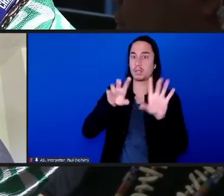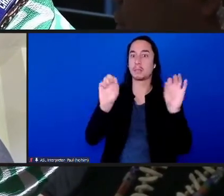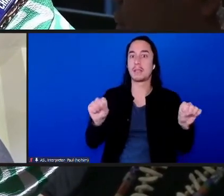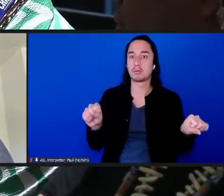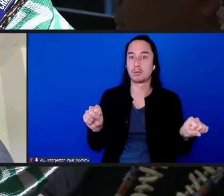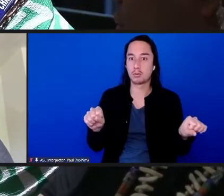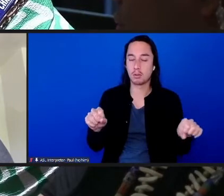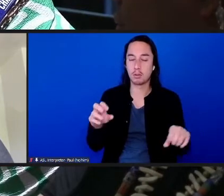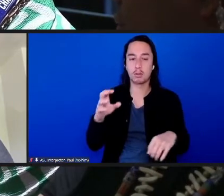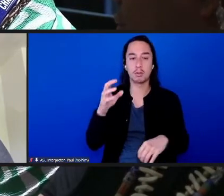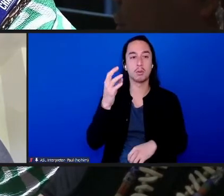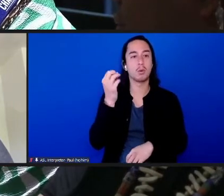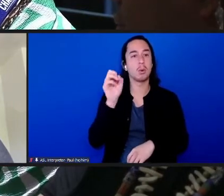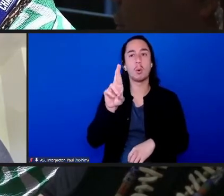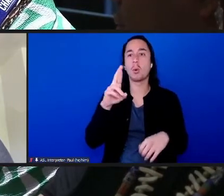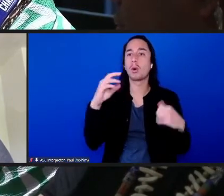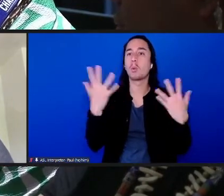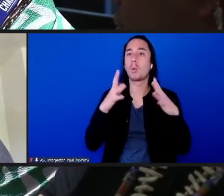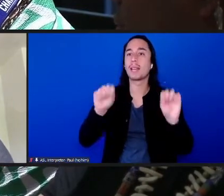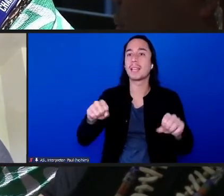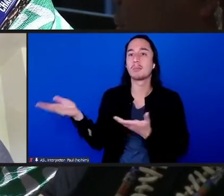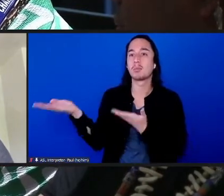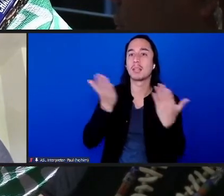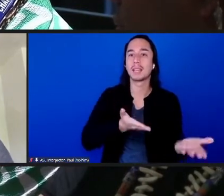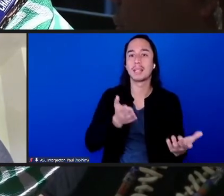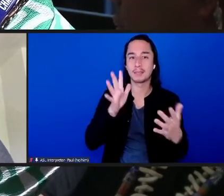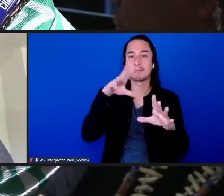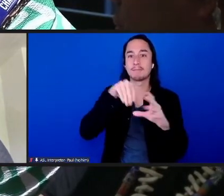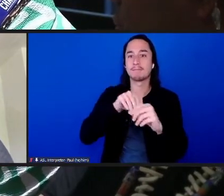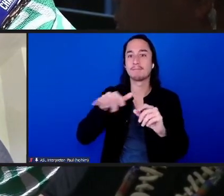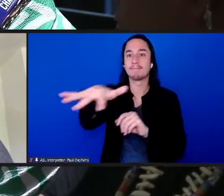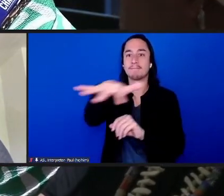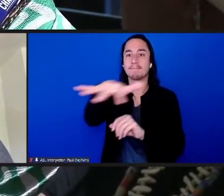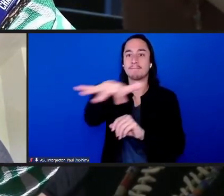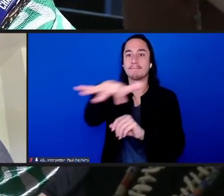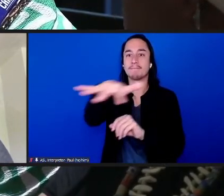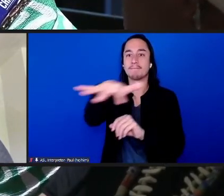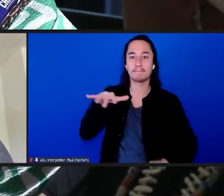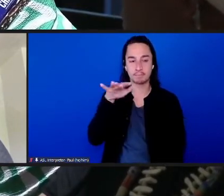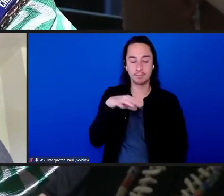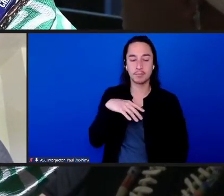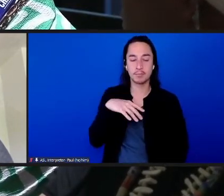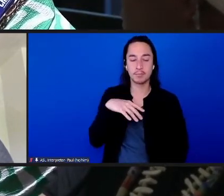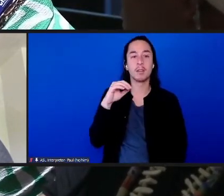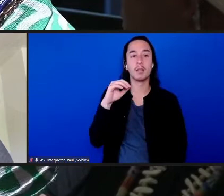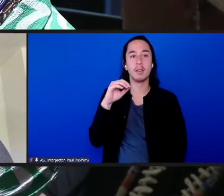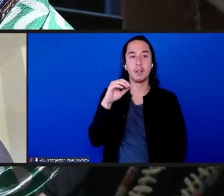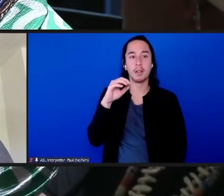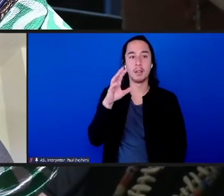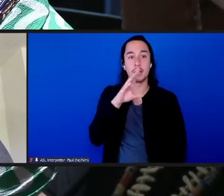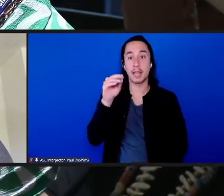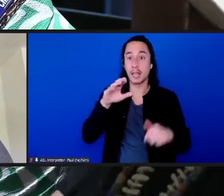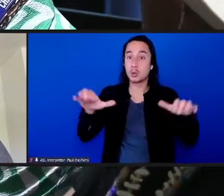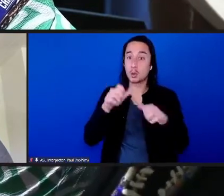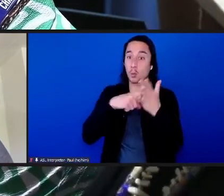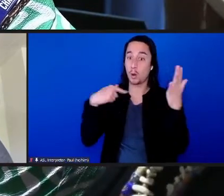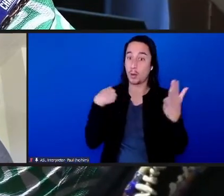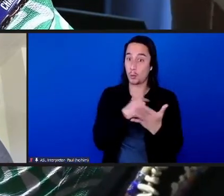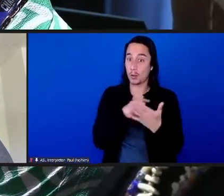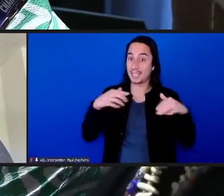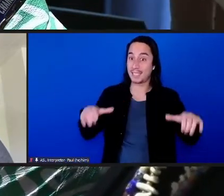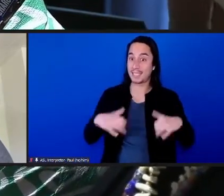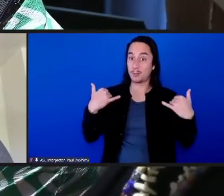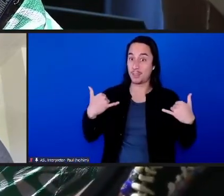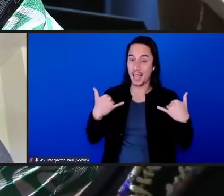and for what it can bring into their spaces and do what we've done today, which is bring